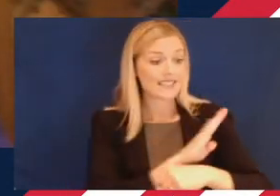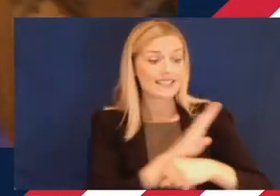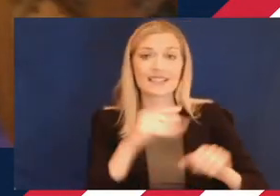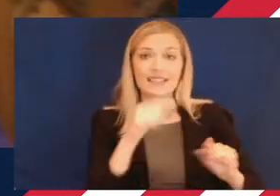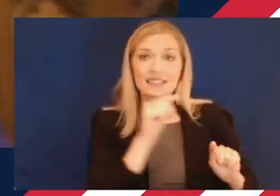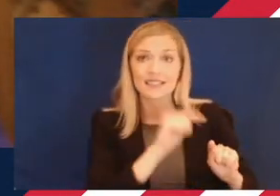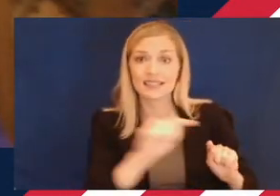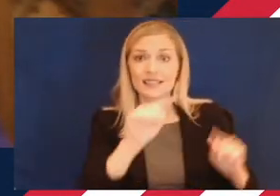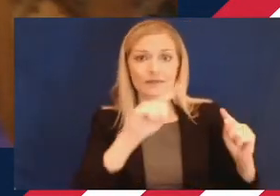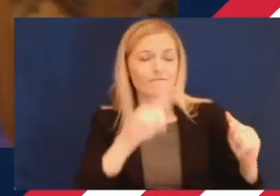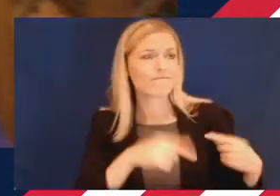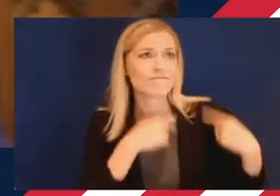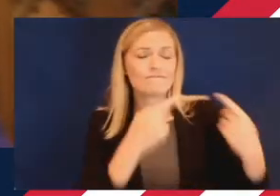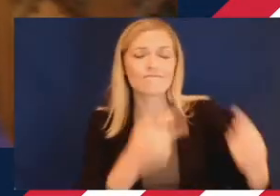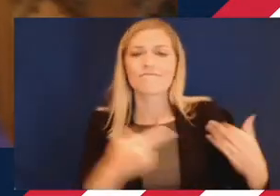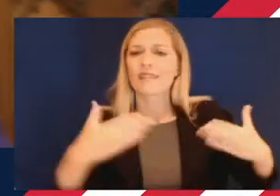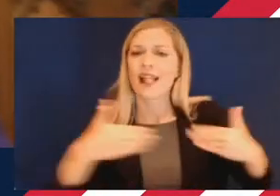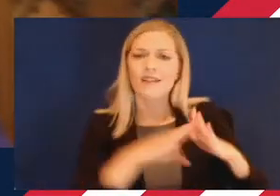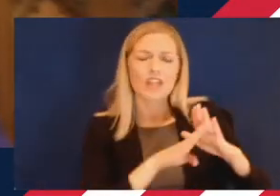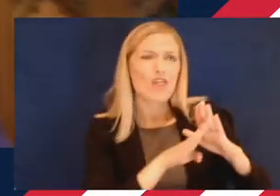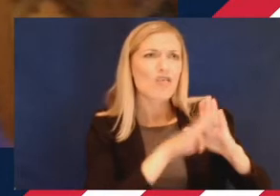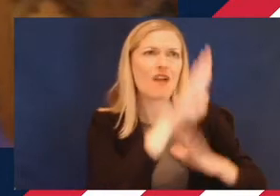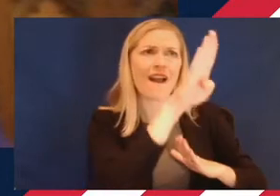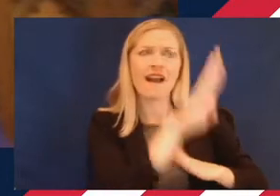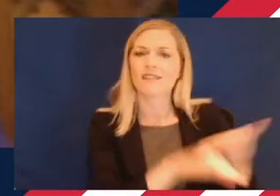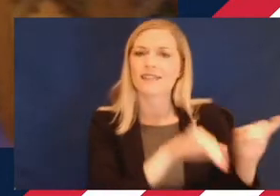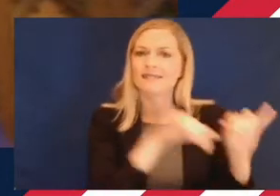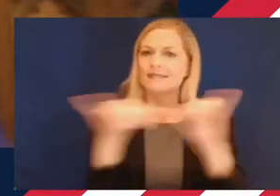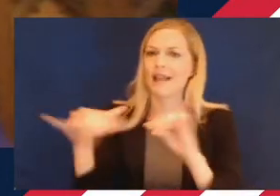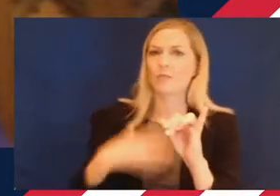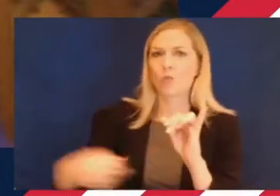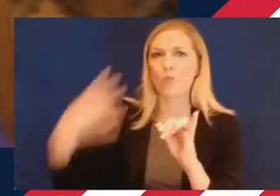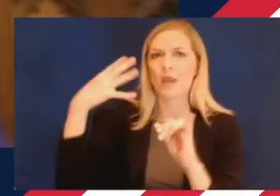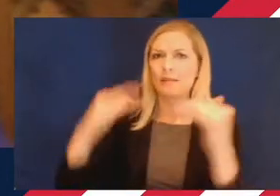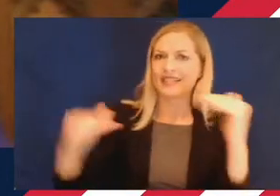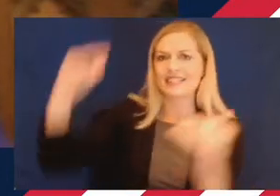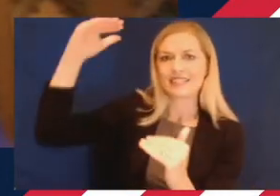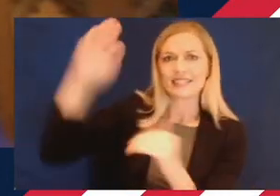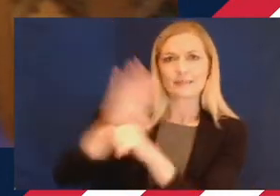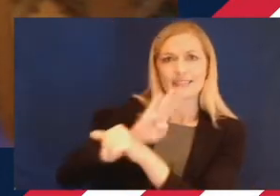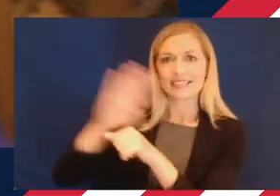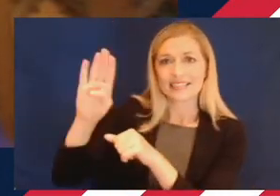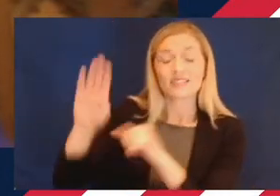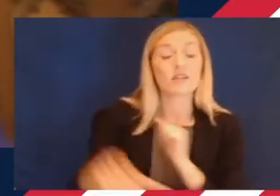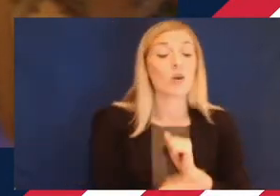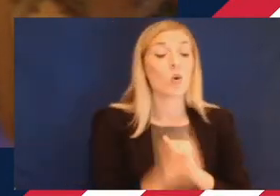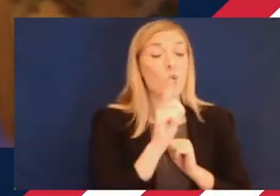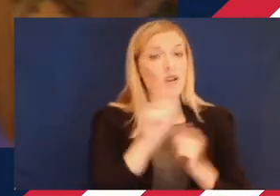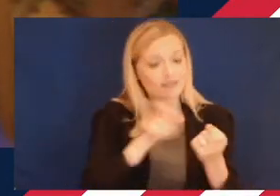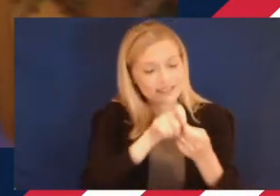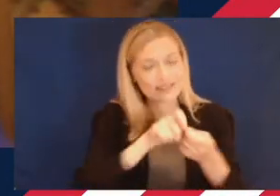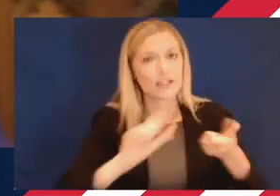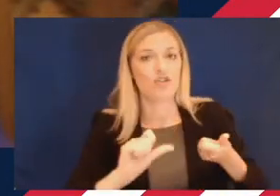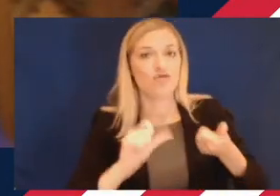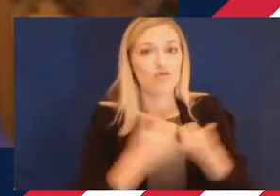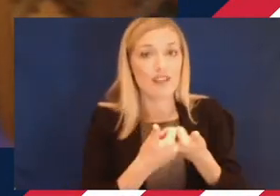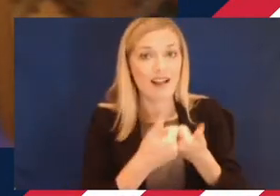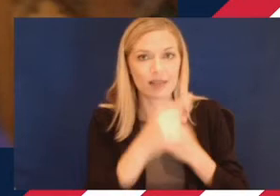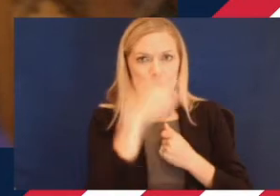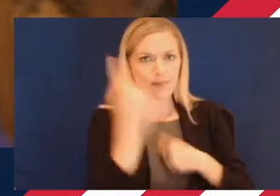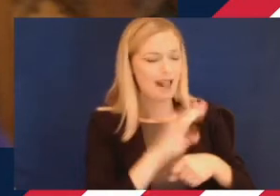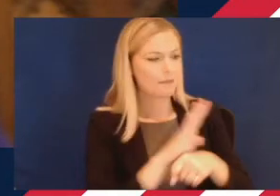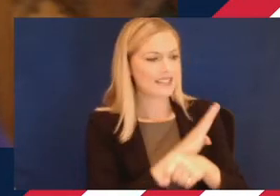for many, many decades. One of the biggest challenges that Black businesses face is the access to